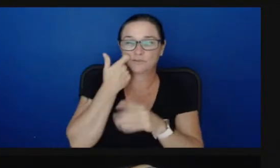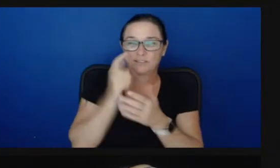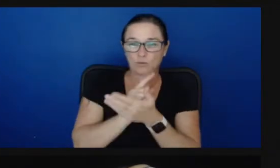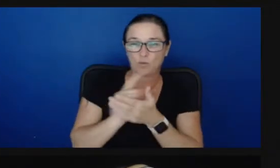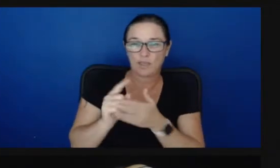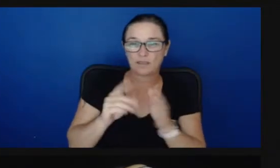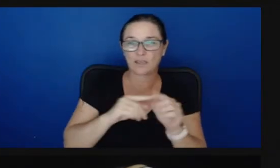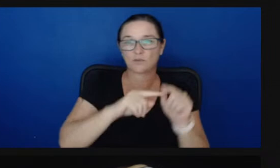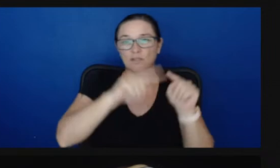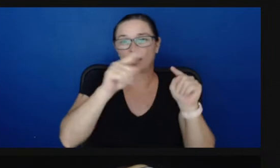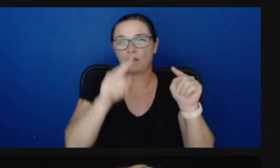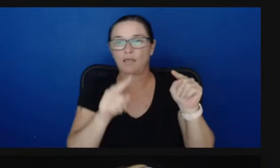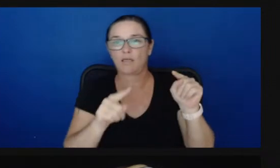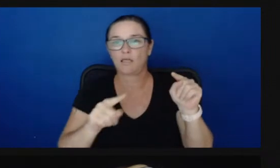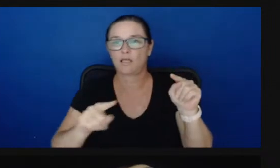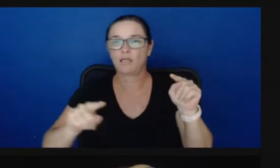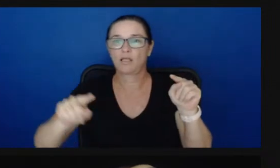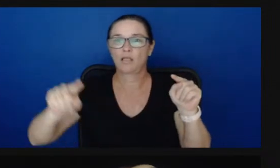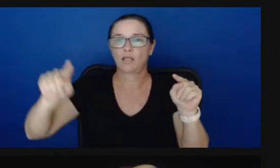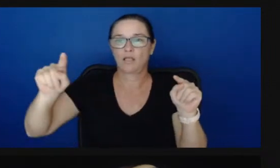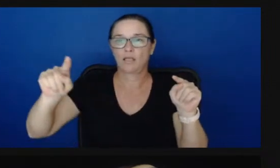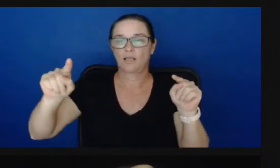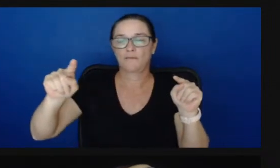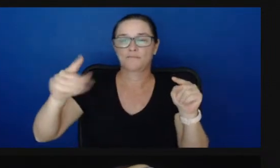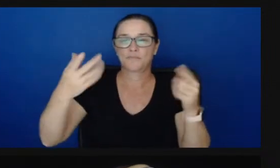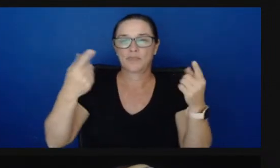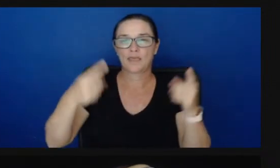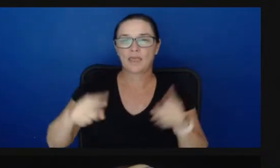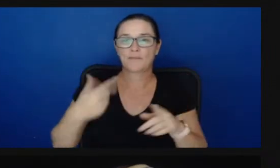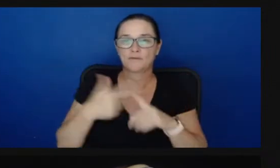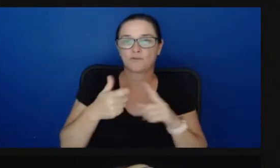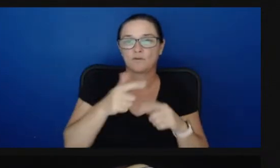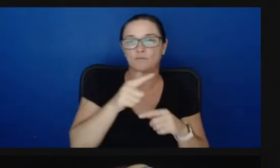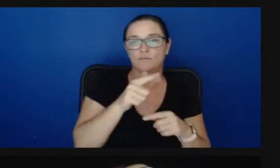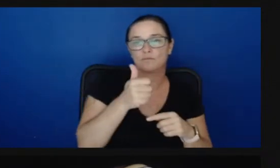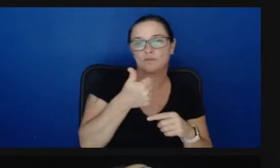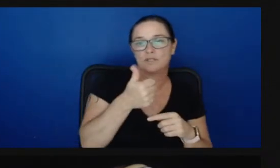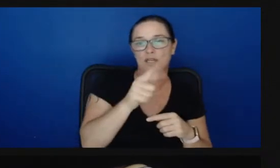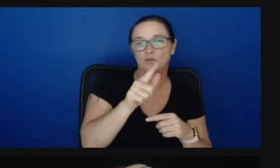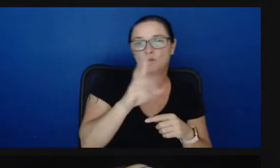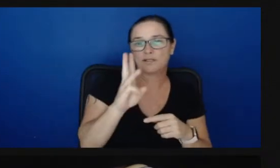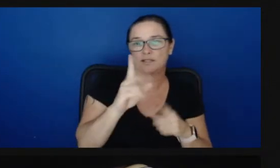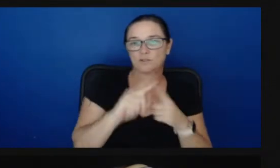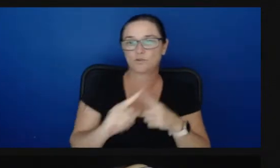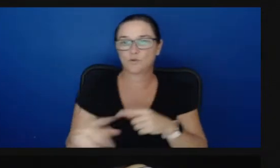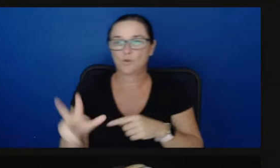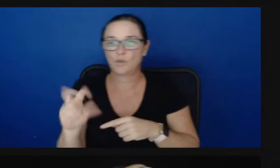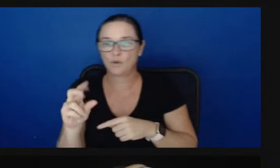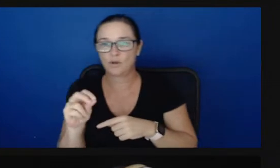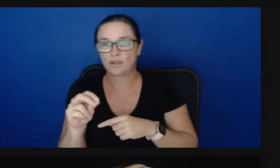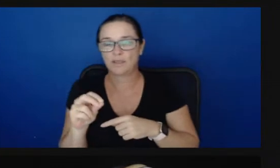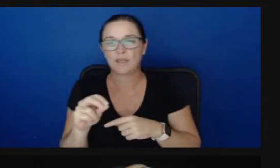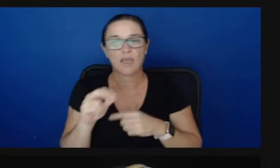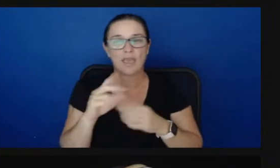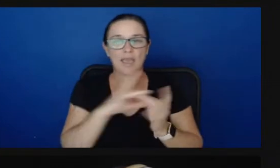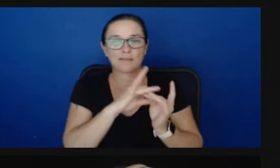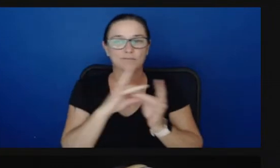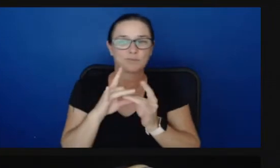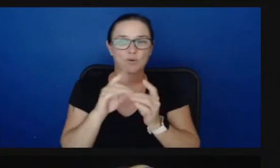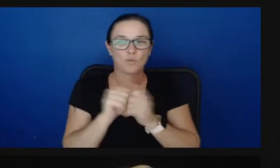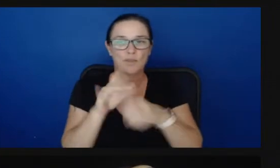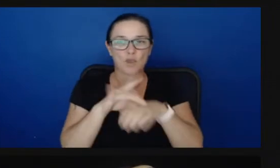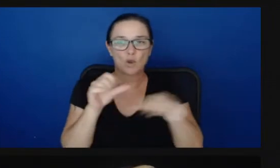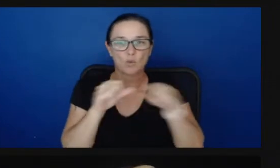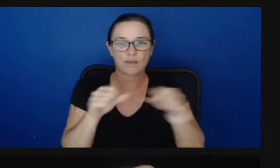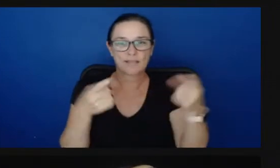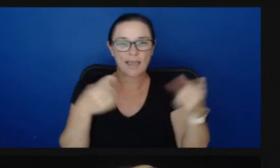little adjustment that happened here from the 26th to the 30th. Coincident with the earthquake swarm on Kilauea, the most recent one. And there